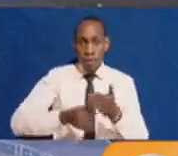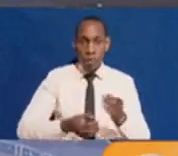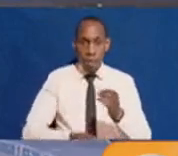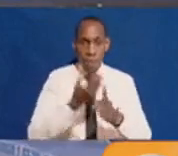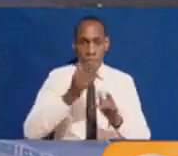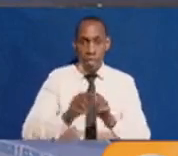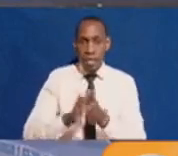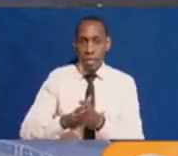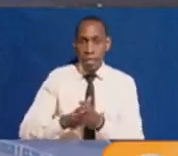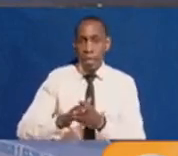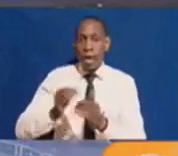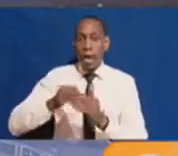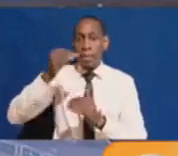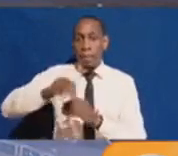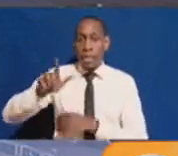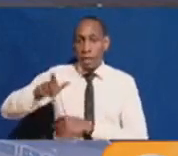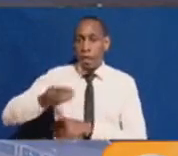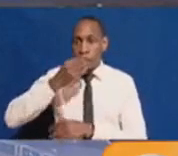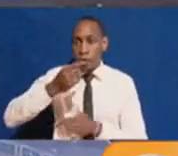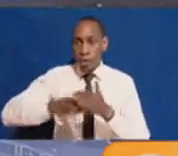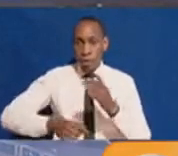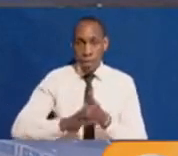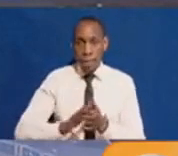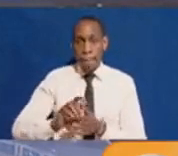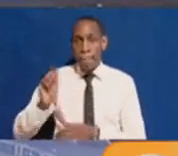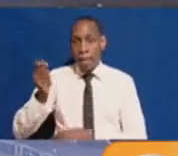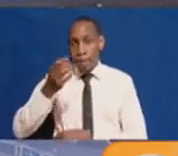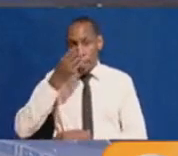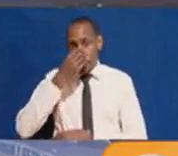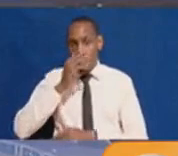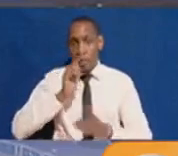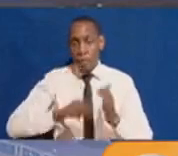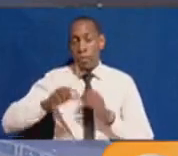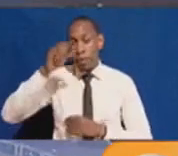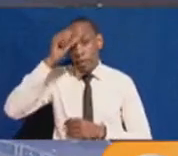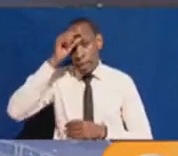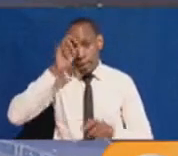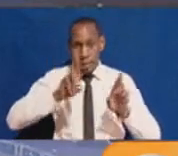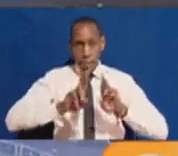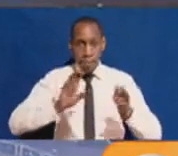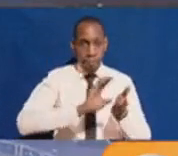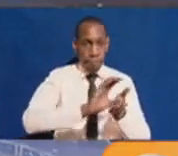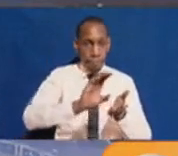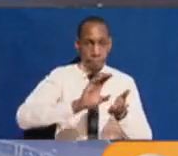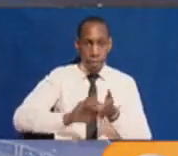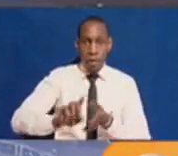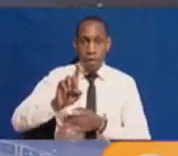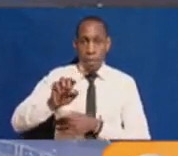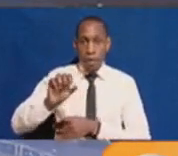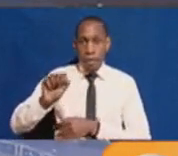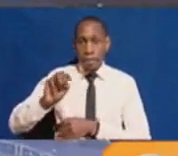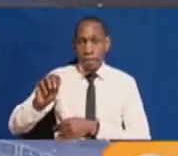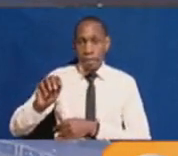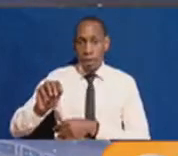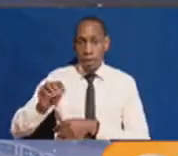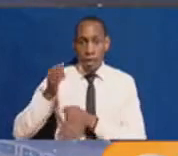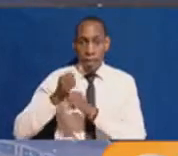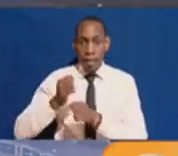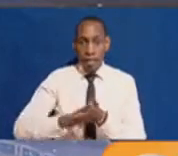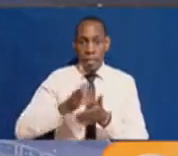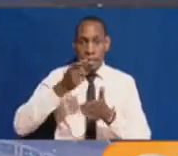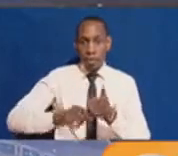ultimately lower the food prices in the country. The head of state has revealed that the government has already dispatched 1.5 million bags of subsidized